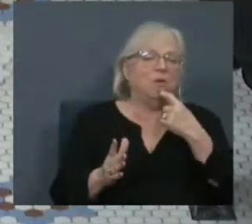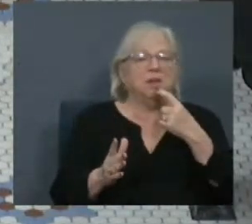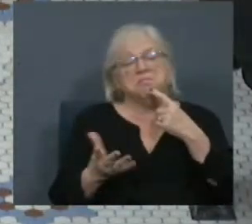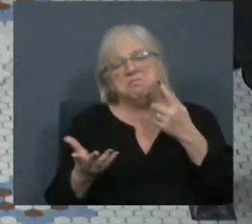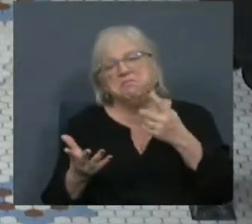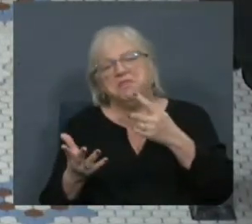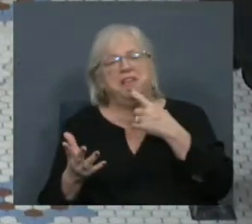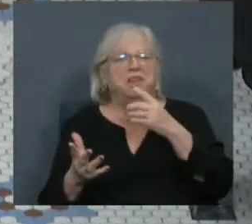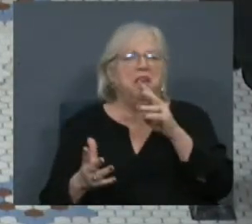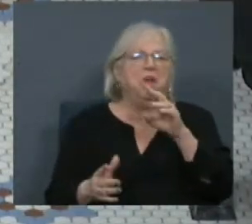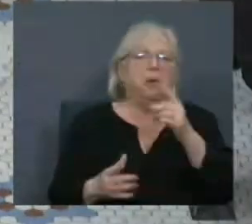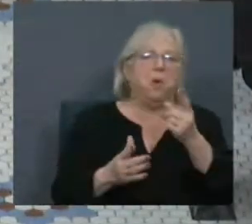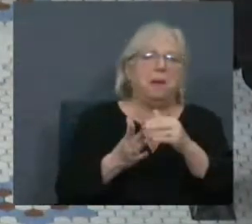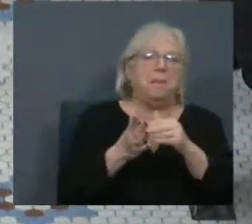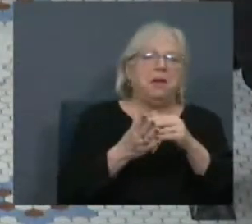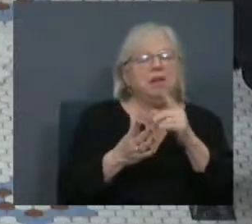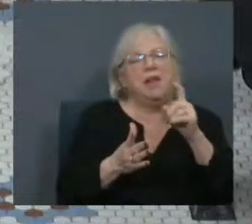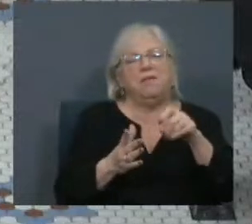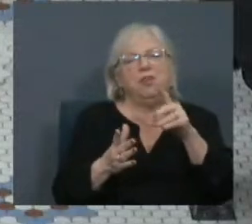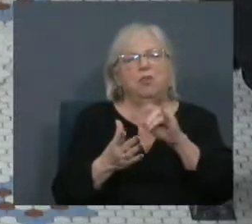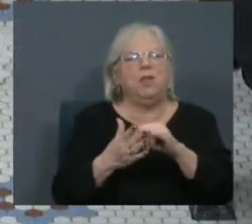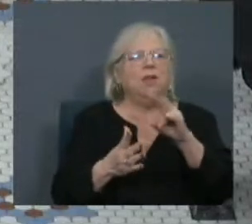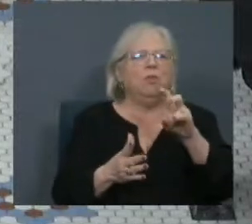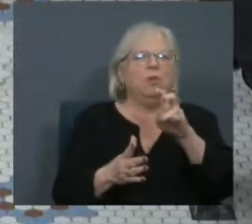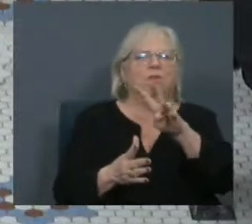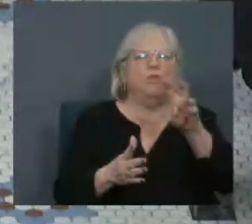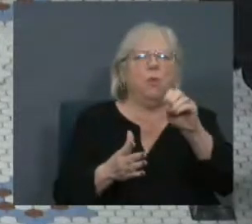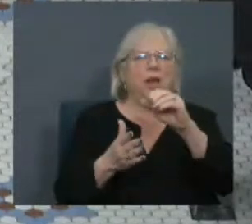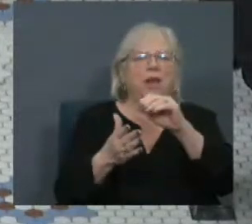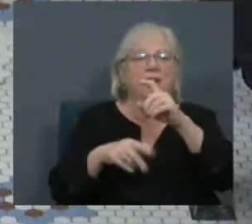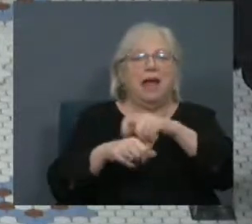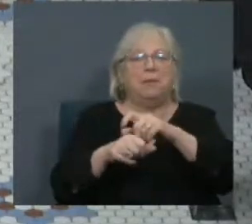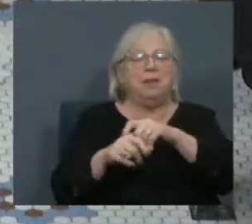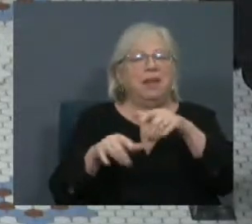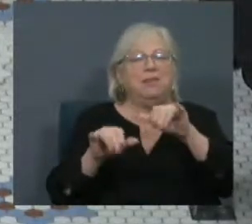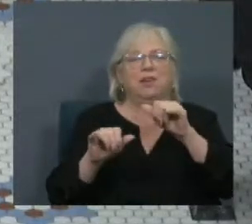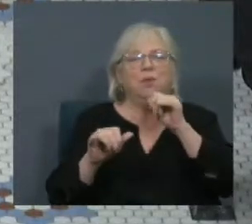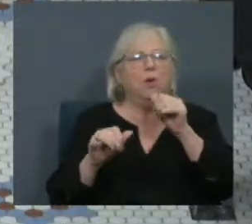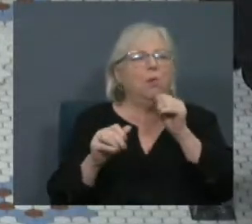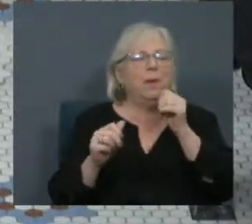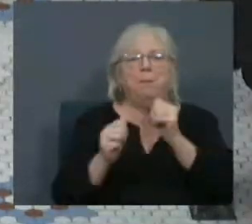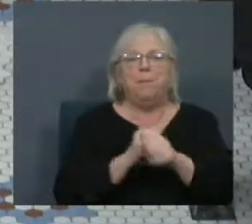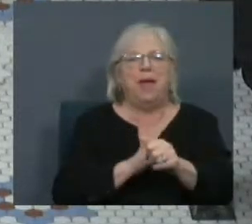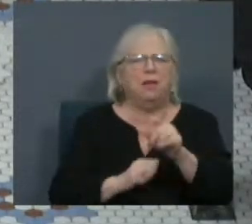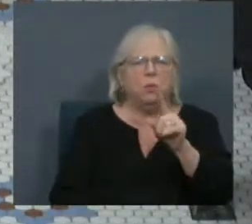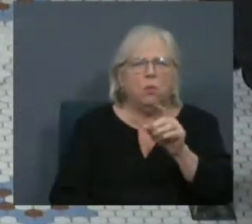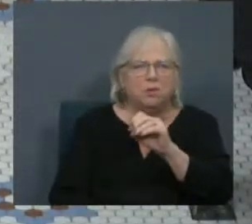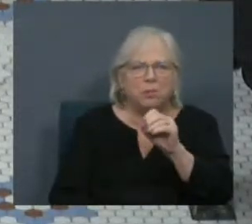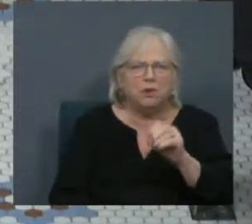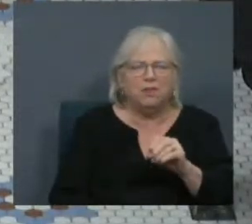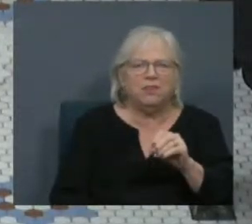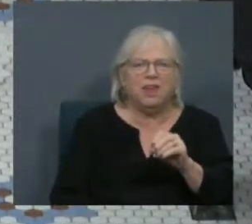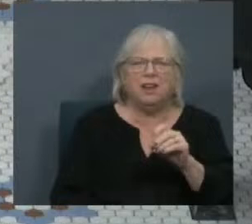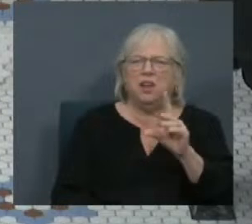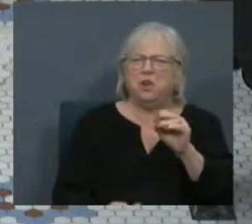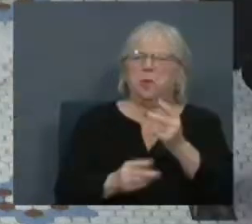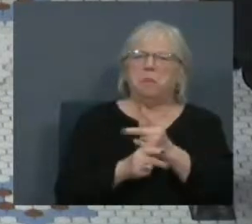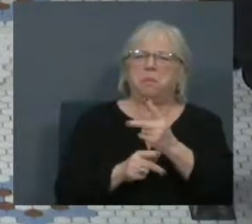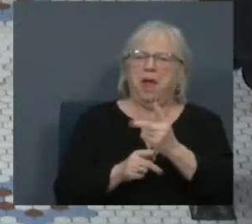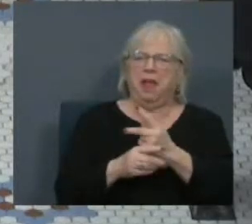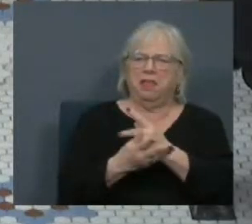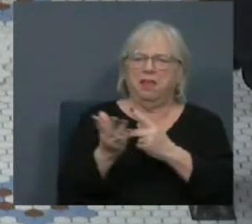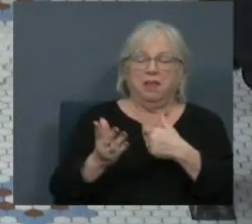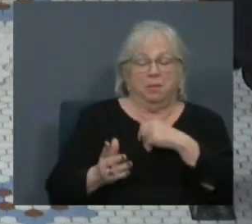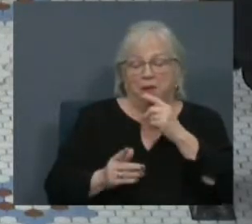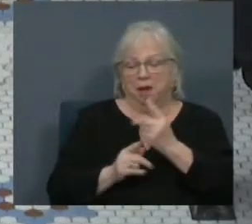million. You just got to do that 240 times, and they still won't be up past 1%. Do the math. I'm